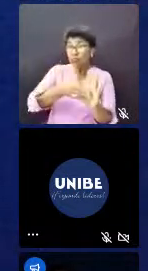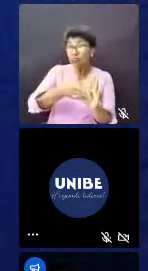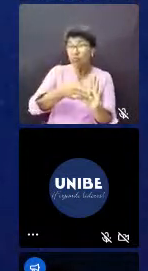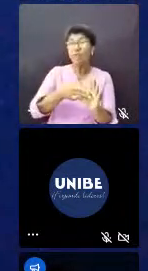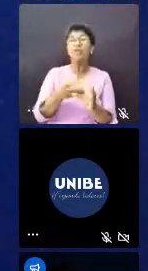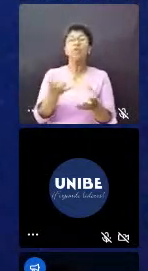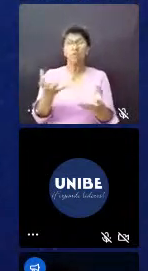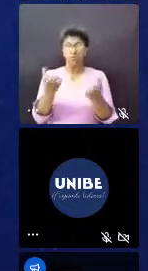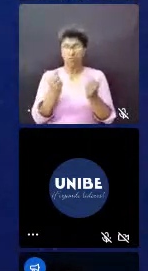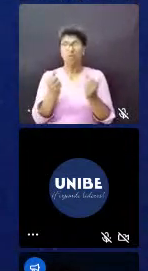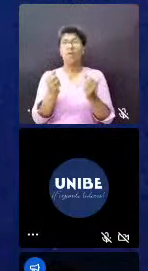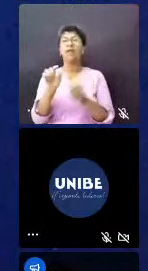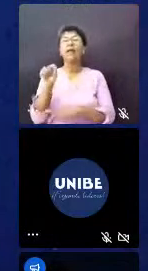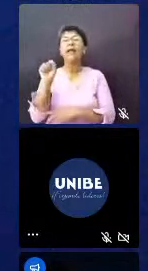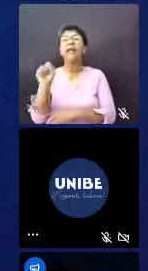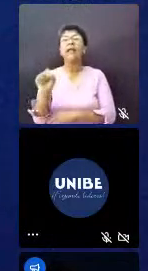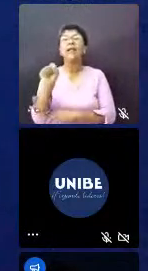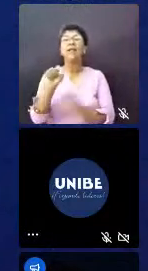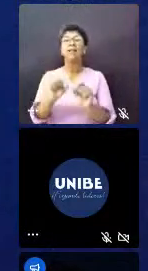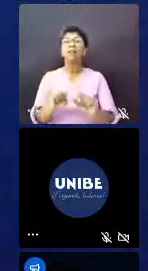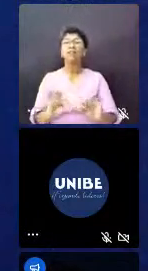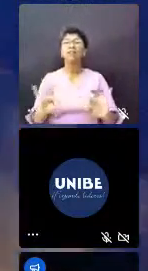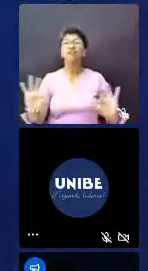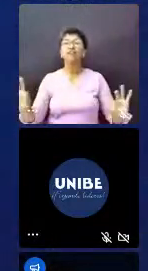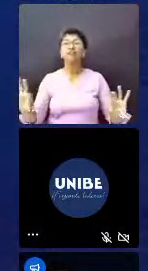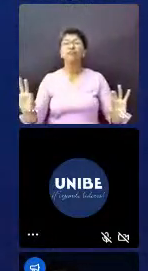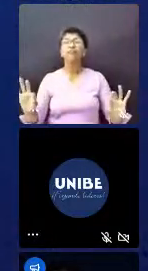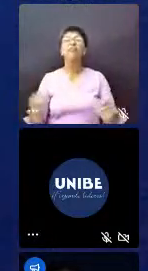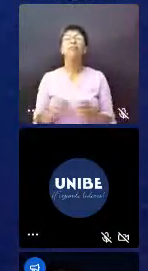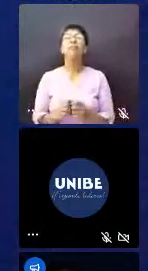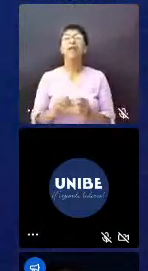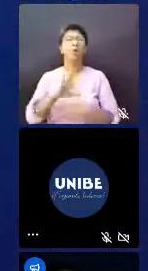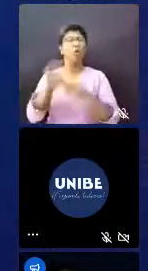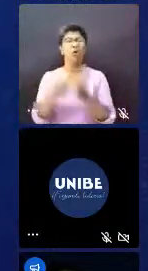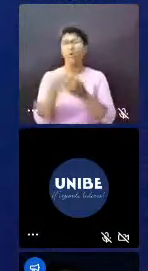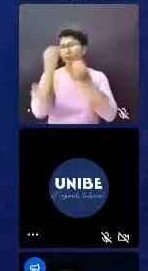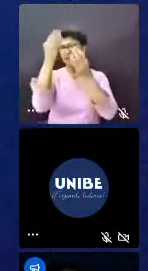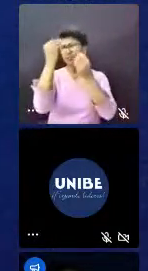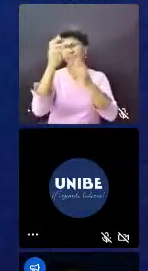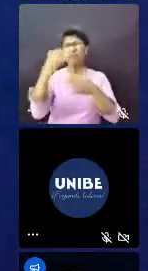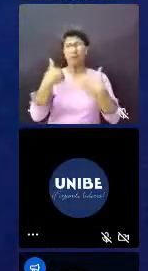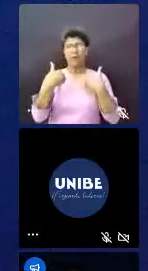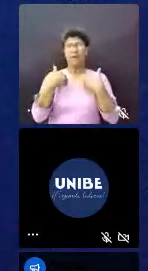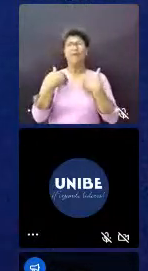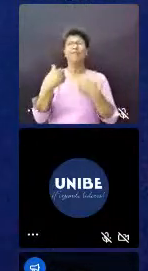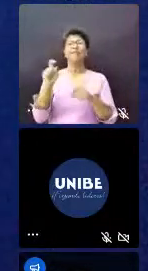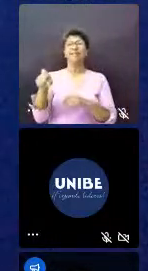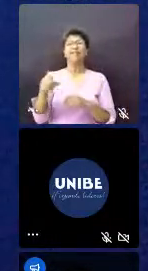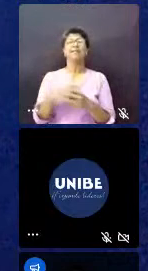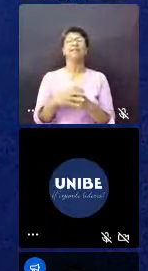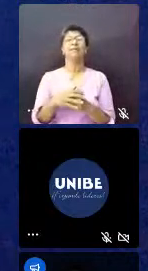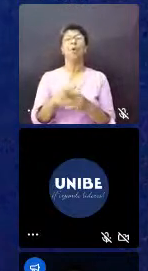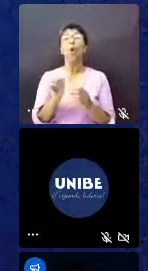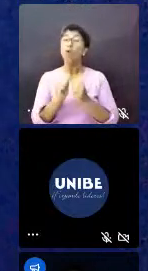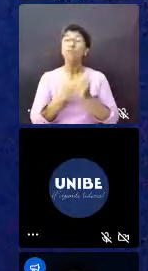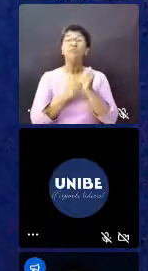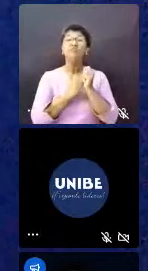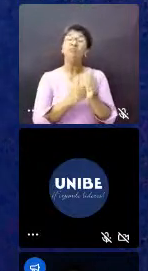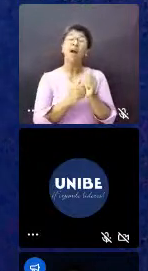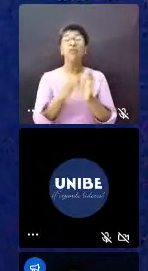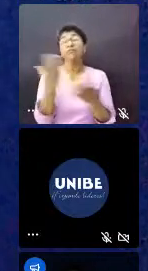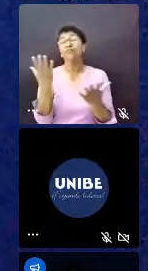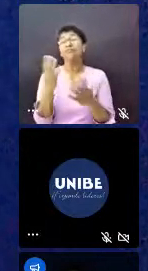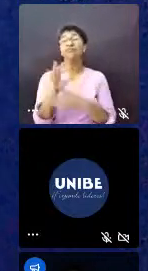series, you can click the links down below. It has all the information you need to join us, or you can follow us on social